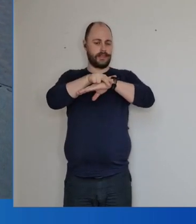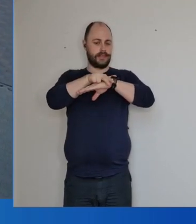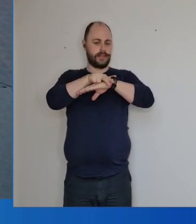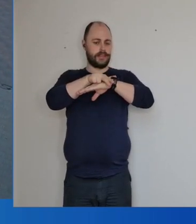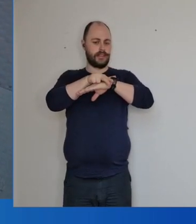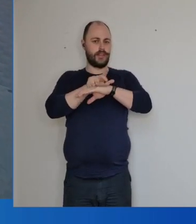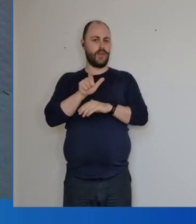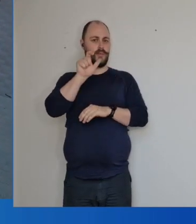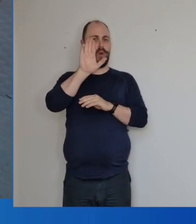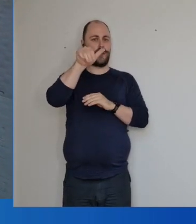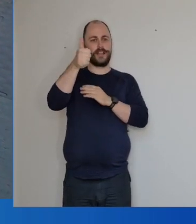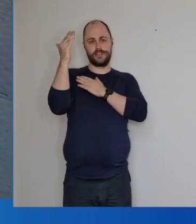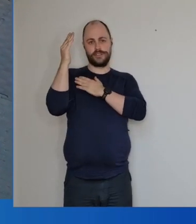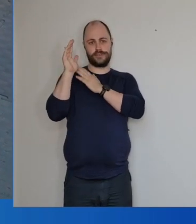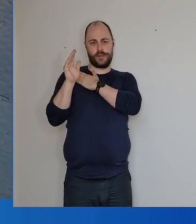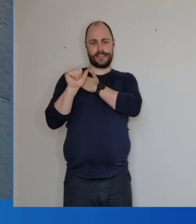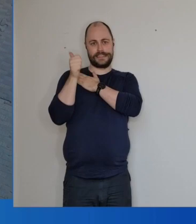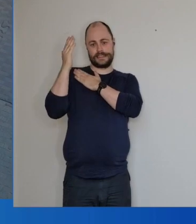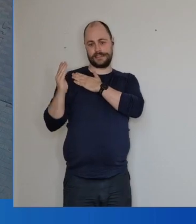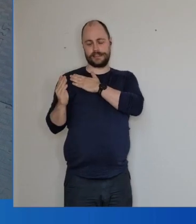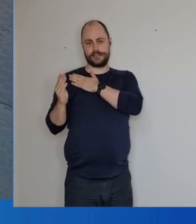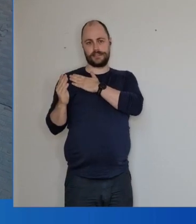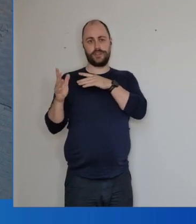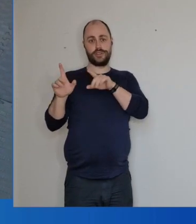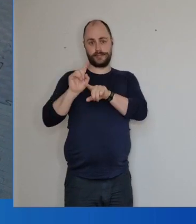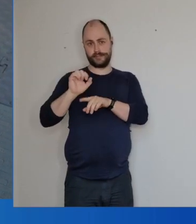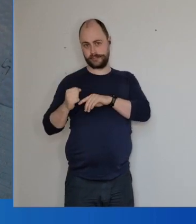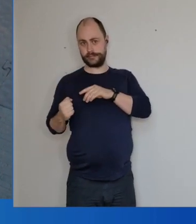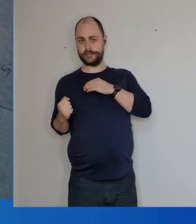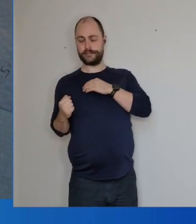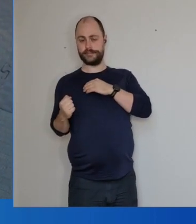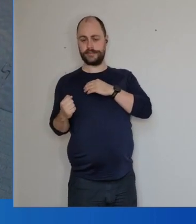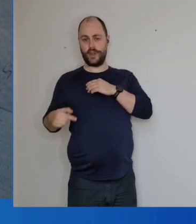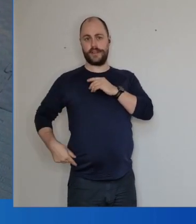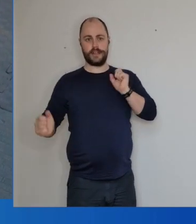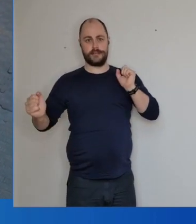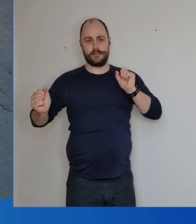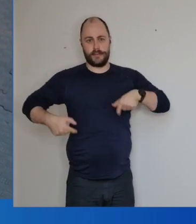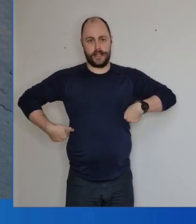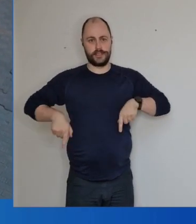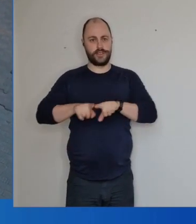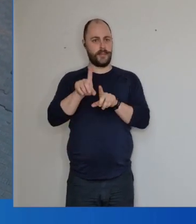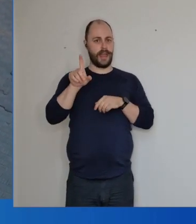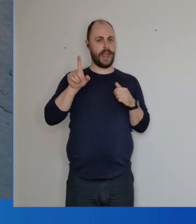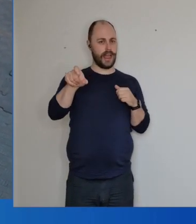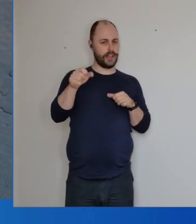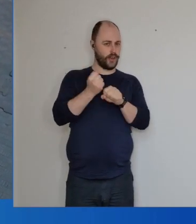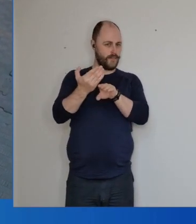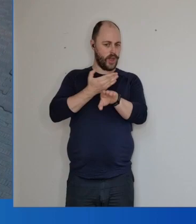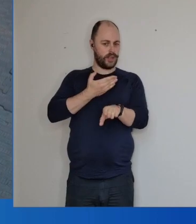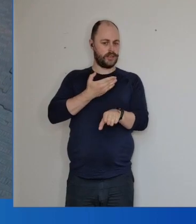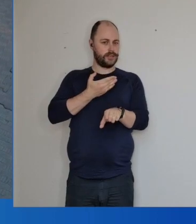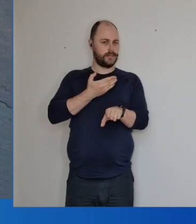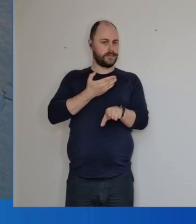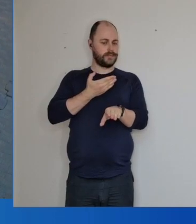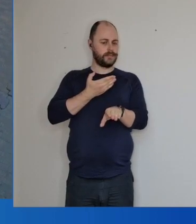and now you're going to bridge over a shoulder to one side, and as you're up here, you're going to throw the hips back in a shrimp like we did